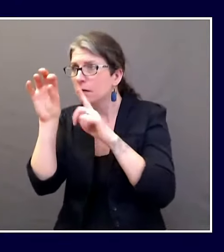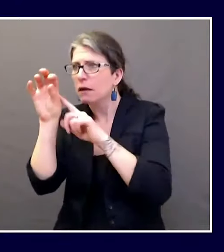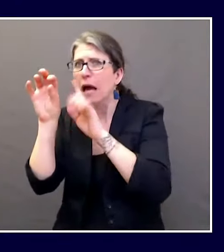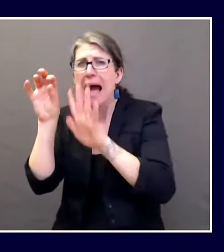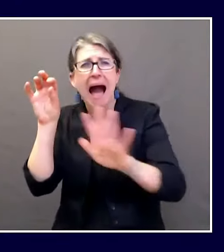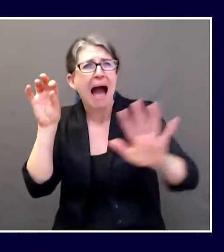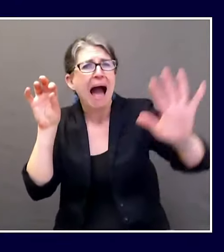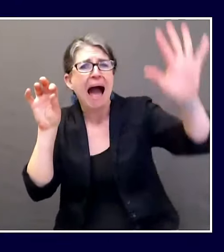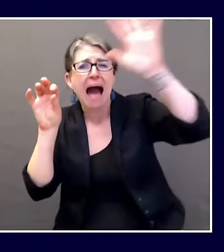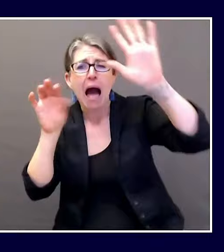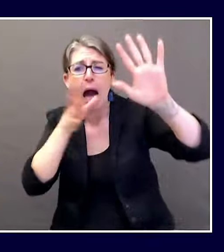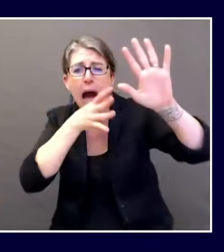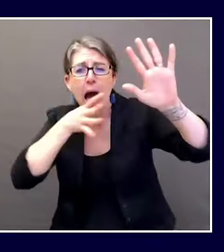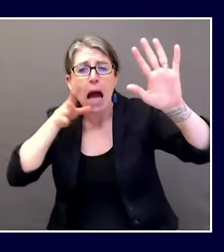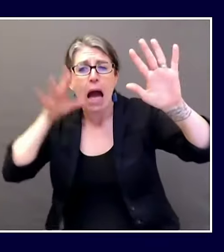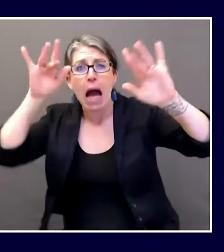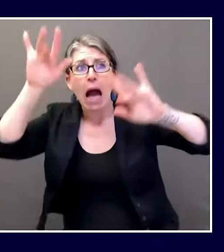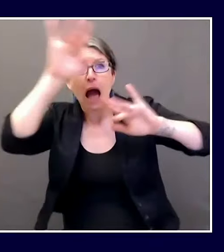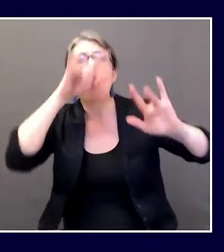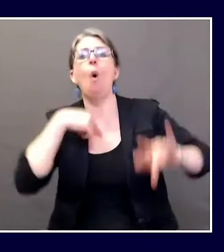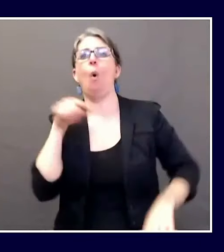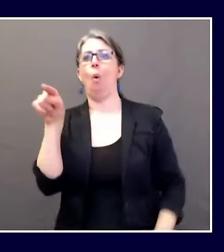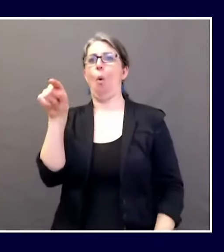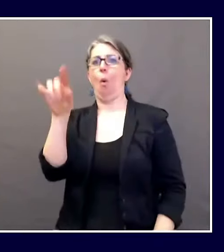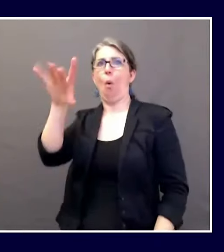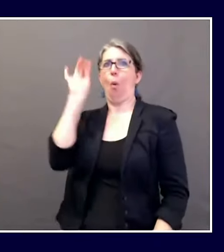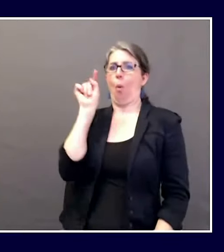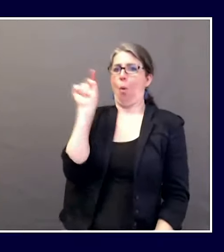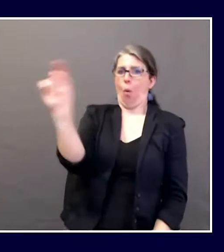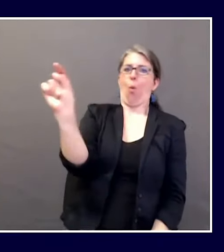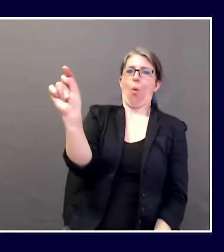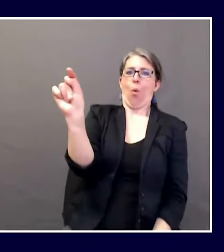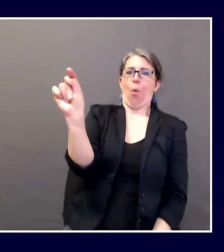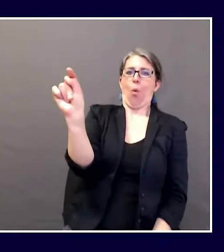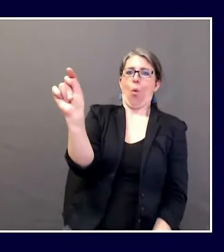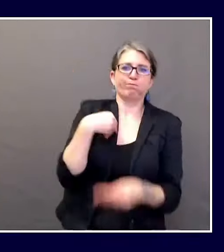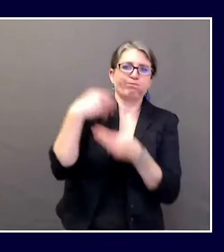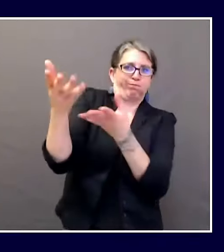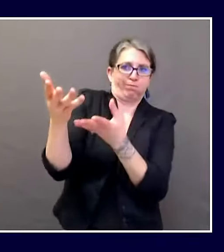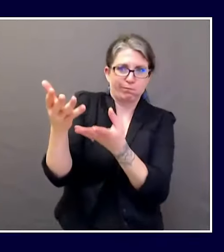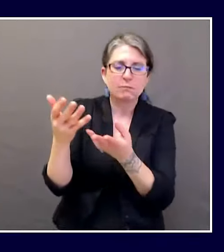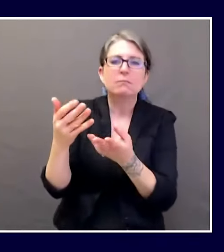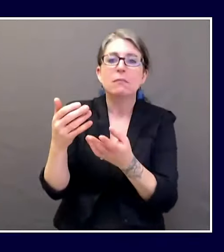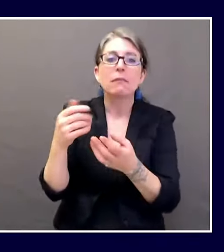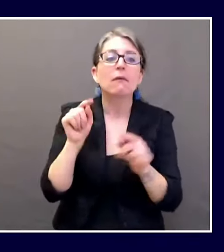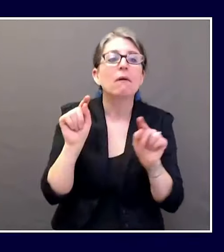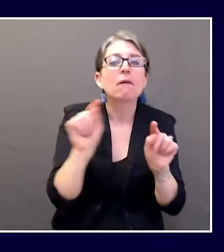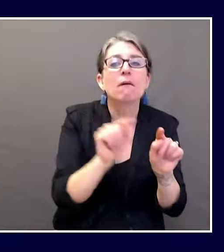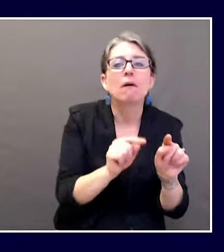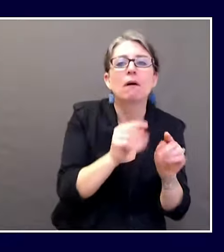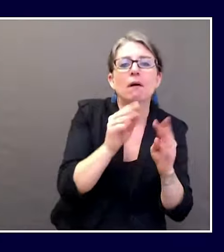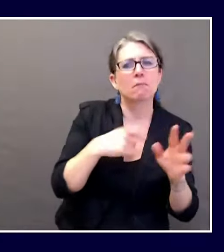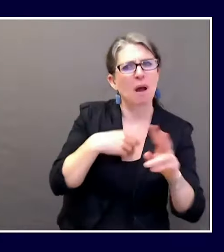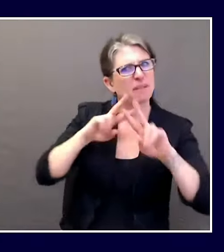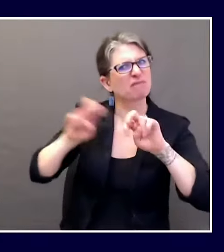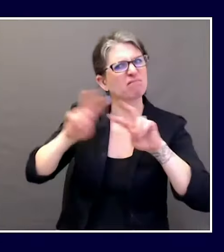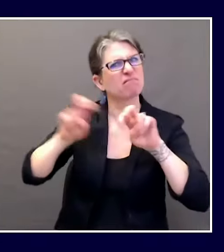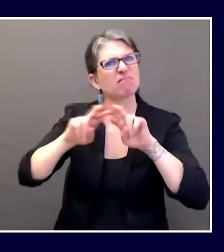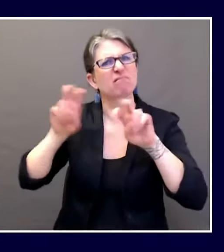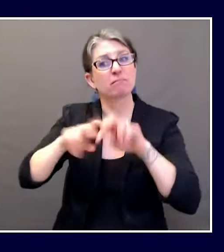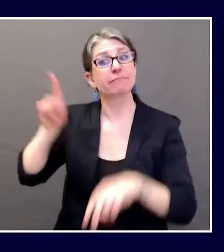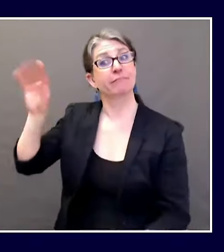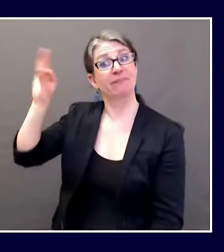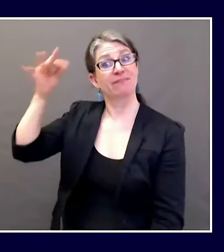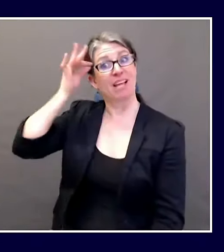The other thing to note there, Caitlin, is that the retail program works a little bit differently. They use a bit of a hub and spoke model. They have depots for